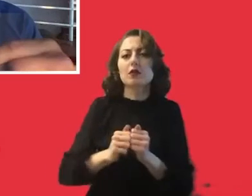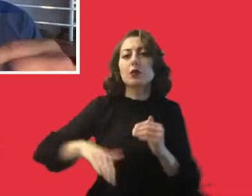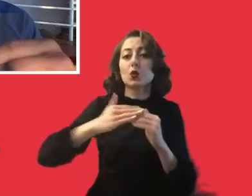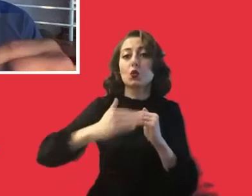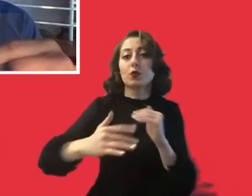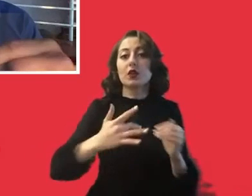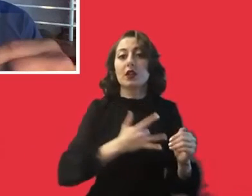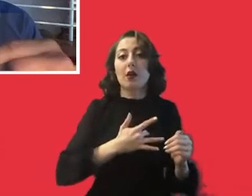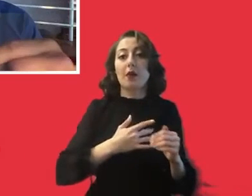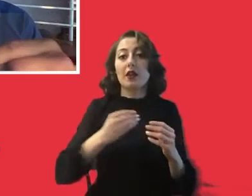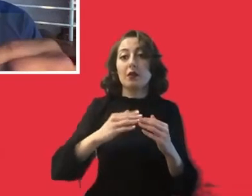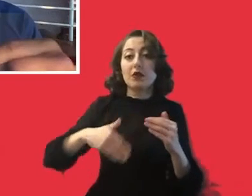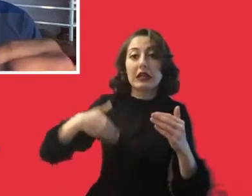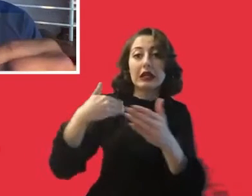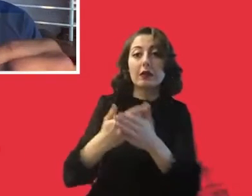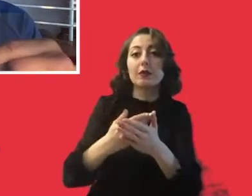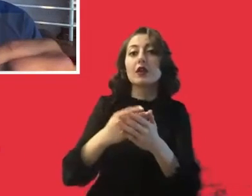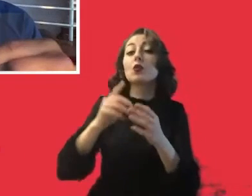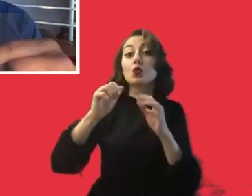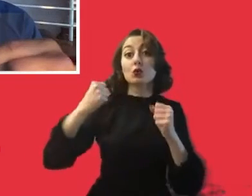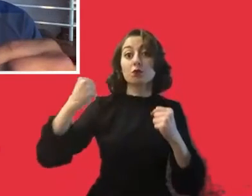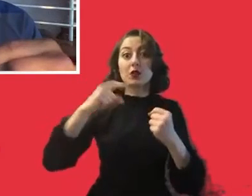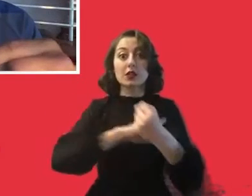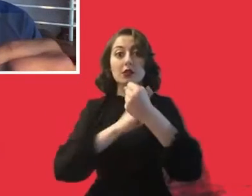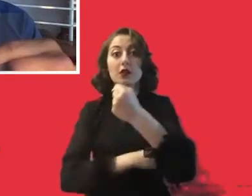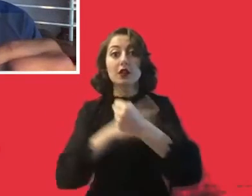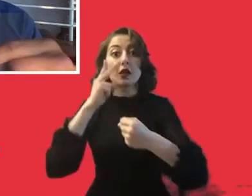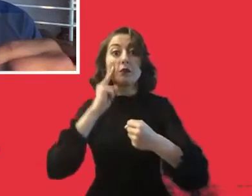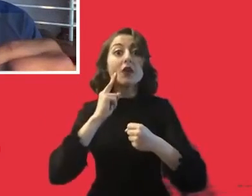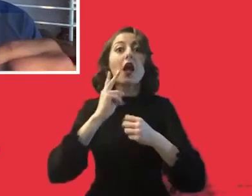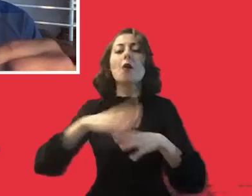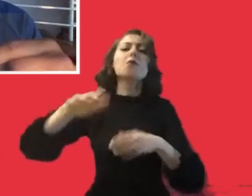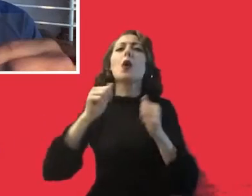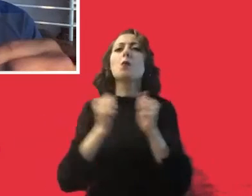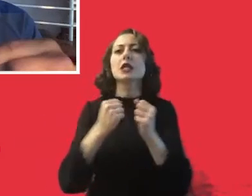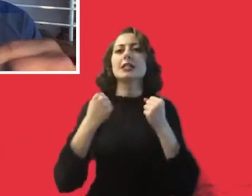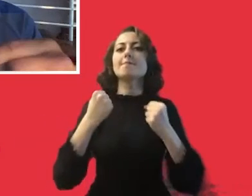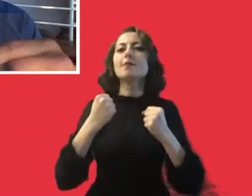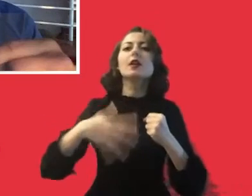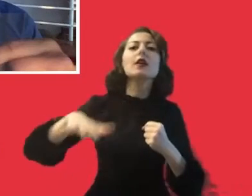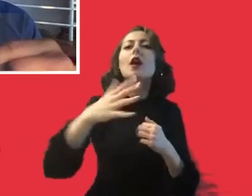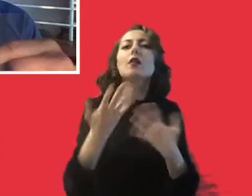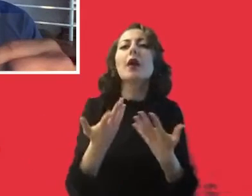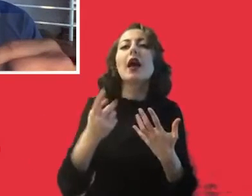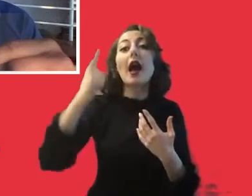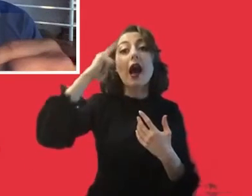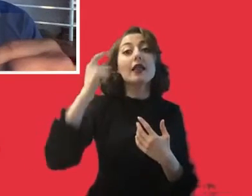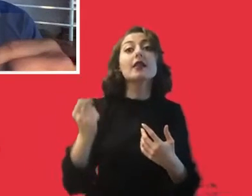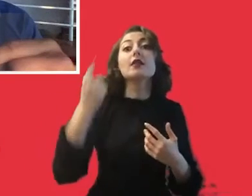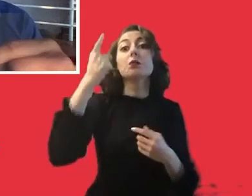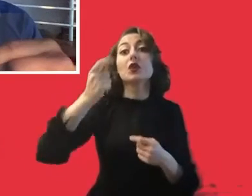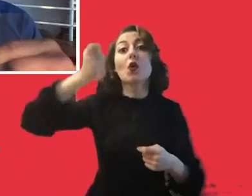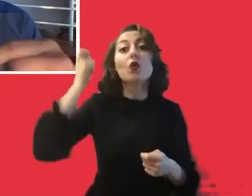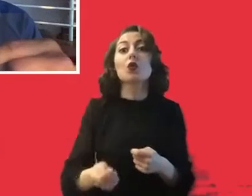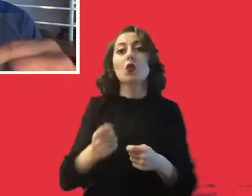most important activities, and it's as rich as Paralympics and Special Olympics,